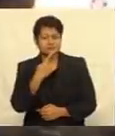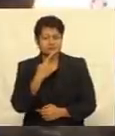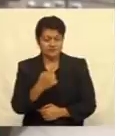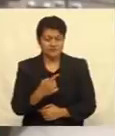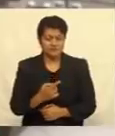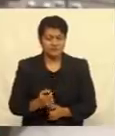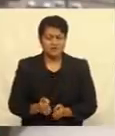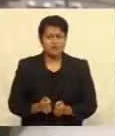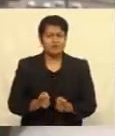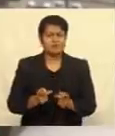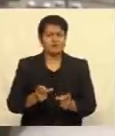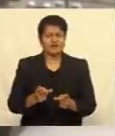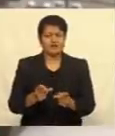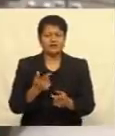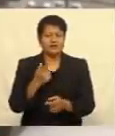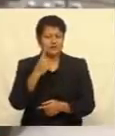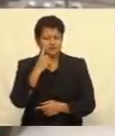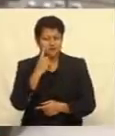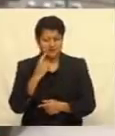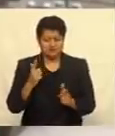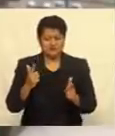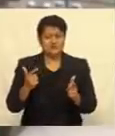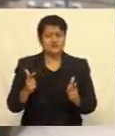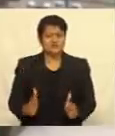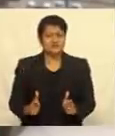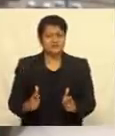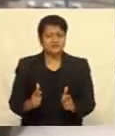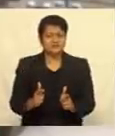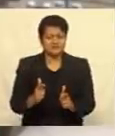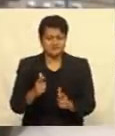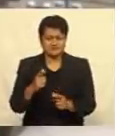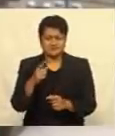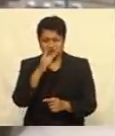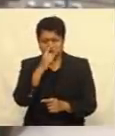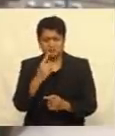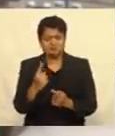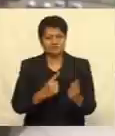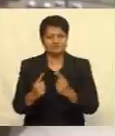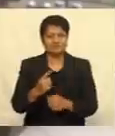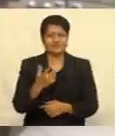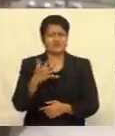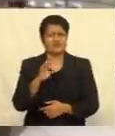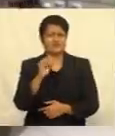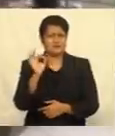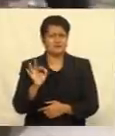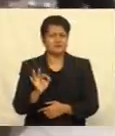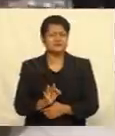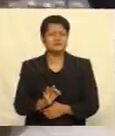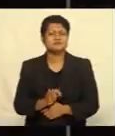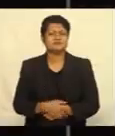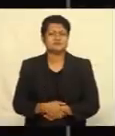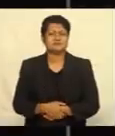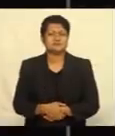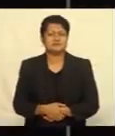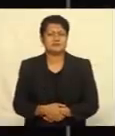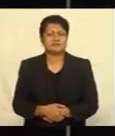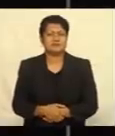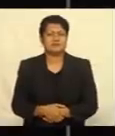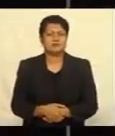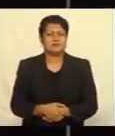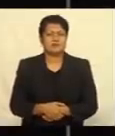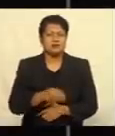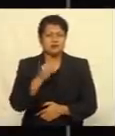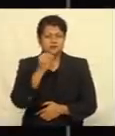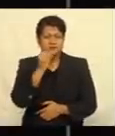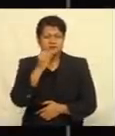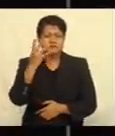are limiting the number of customers to at least 50%. Josiah Nanunga, FBC News. Supermarkets